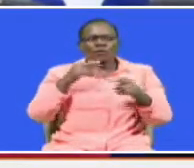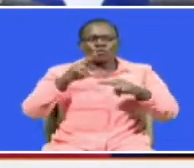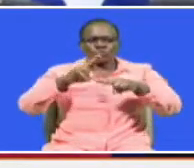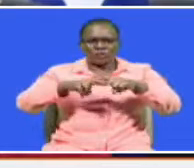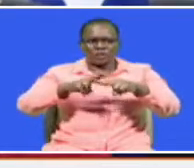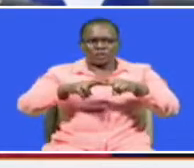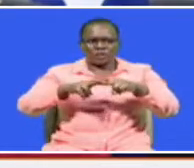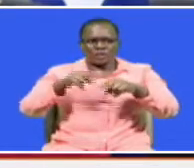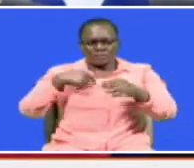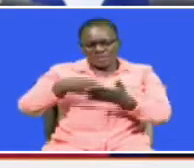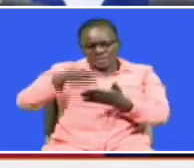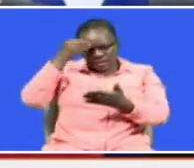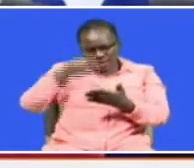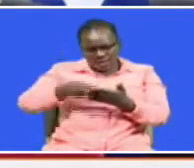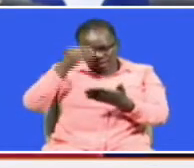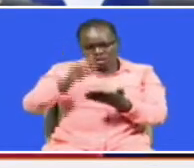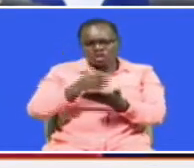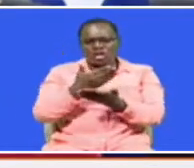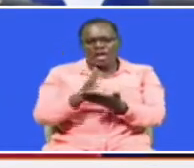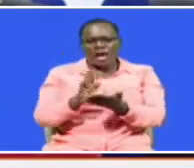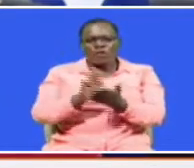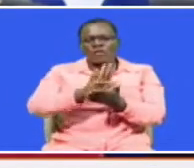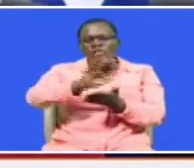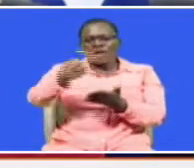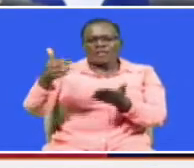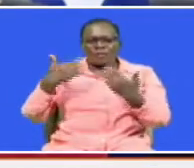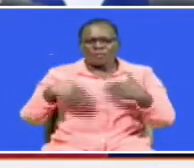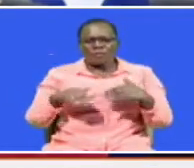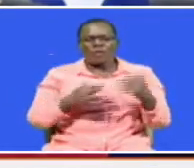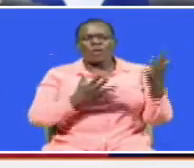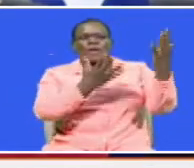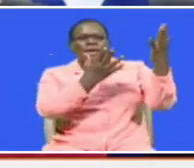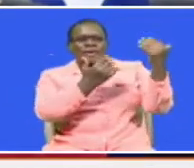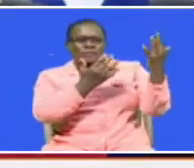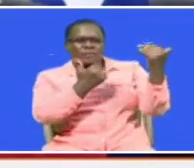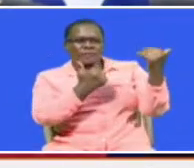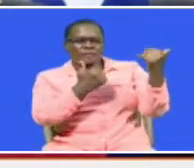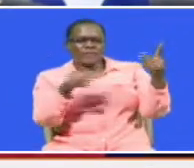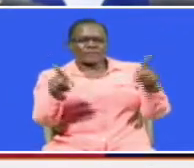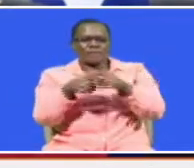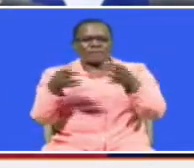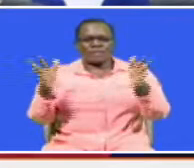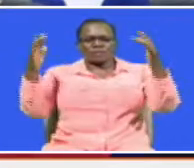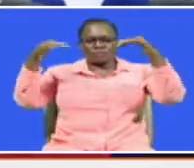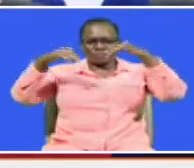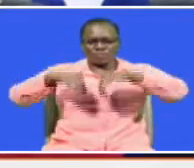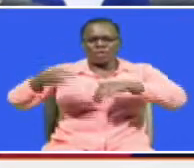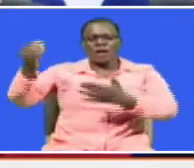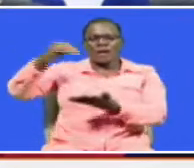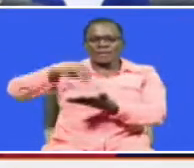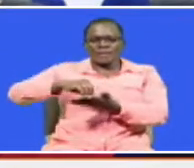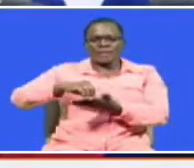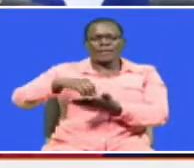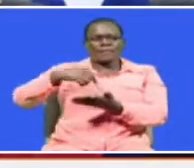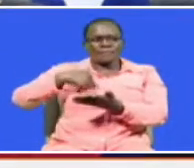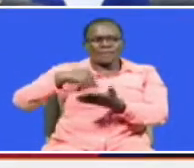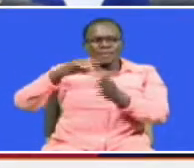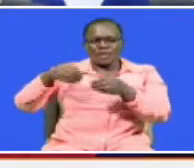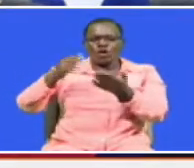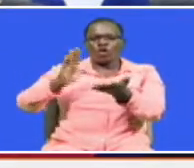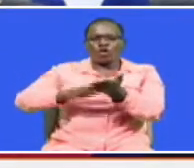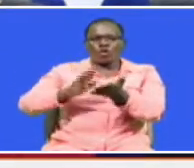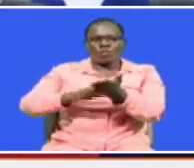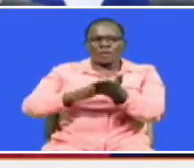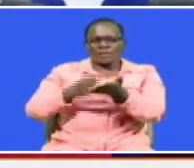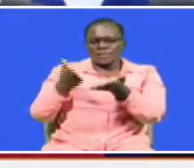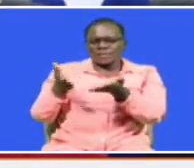them through what I have learned today. And they are also looking forward for such a forum again. And therefore, I would really recommend